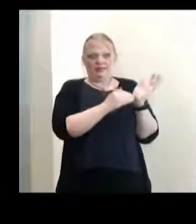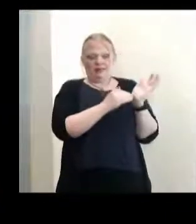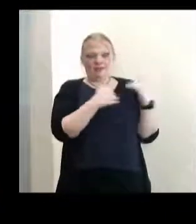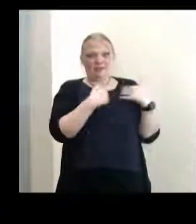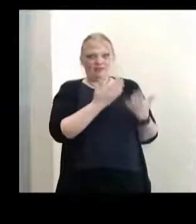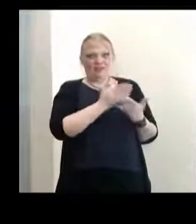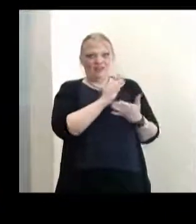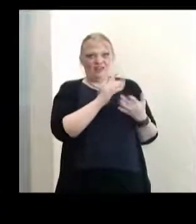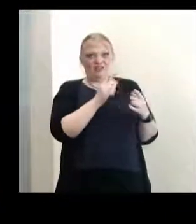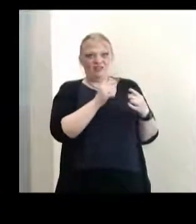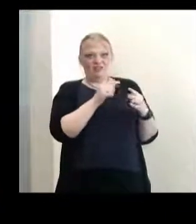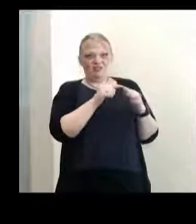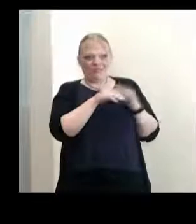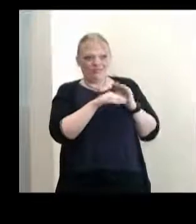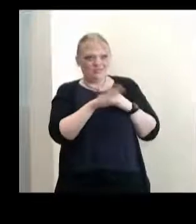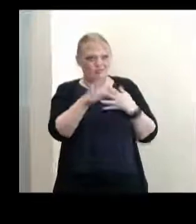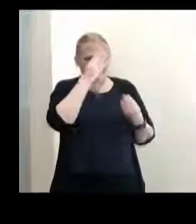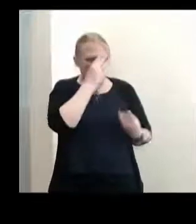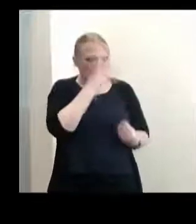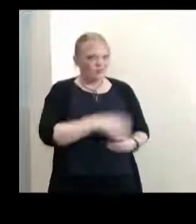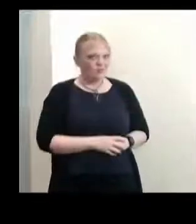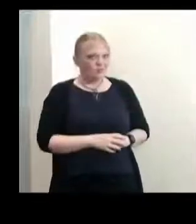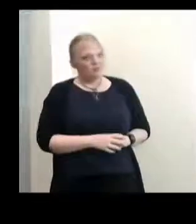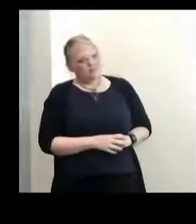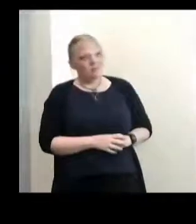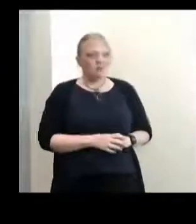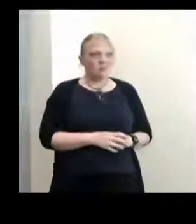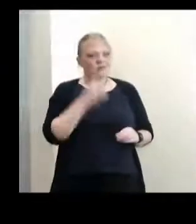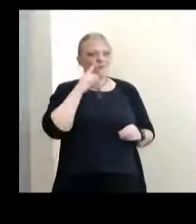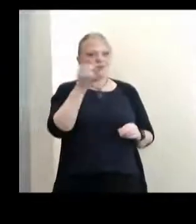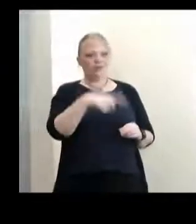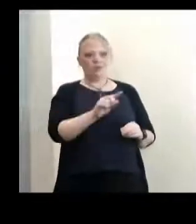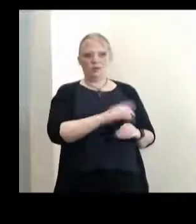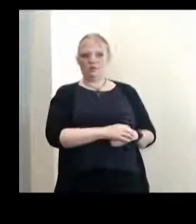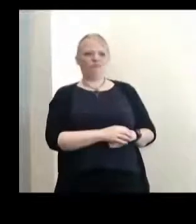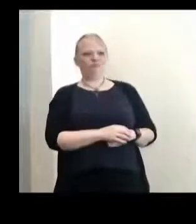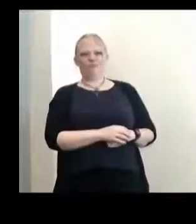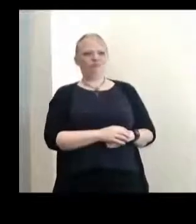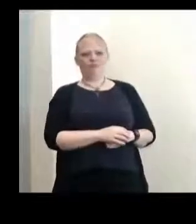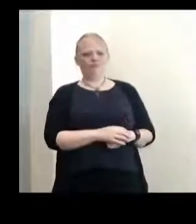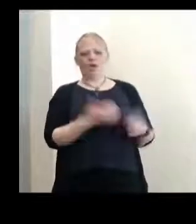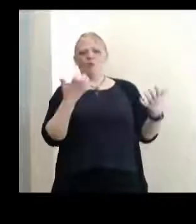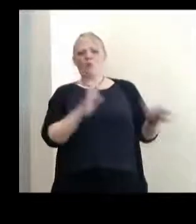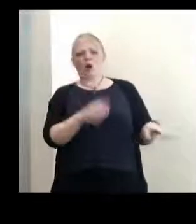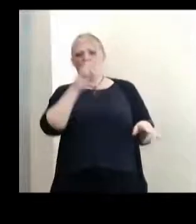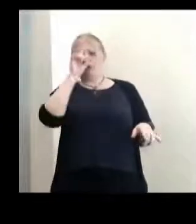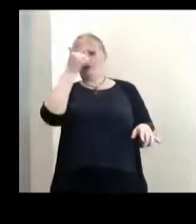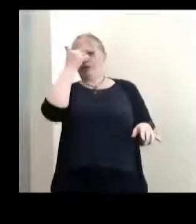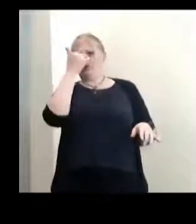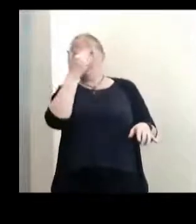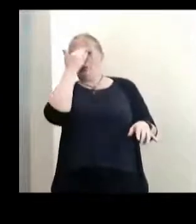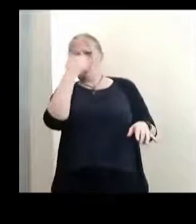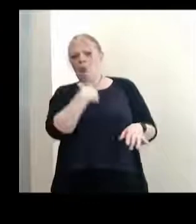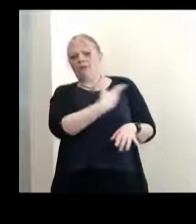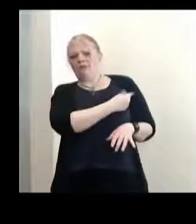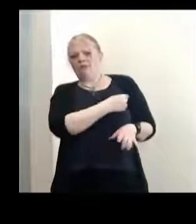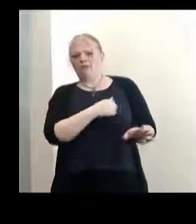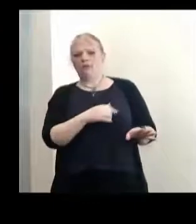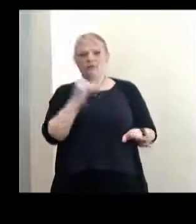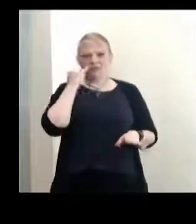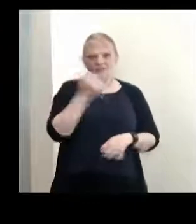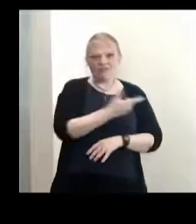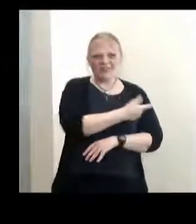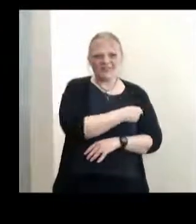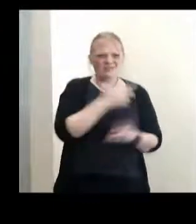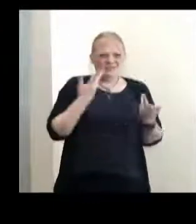and access to get your information. So for those who are like, oh, I don't want to do it because government will know I've been vaccinated. If you've been vaccinated,